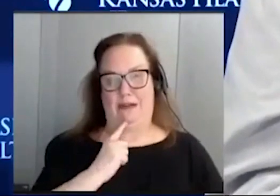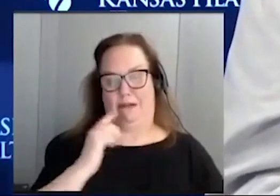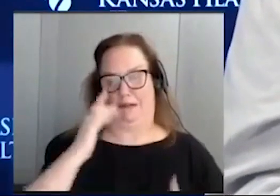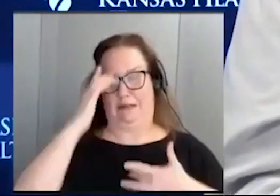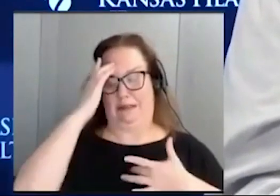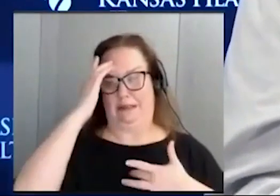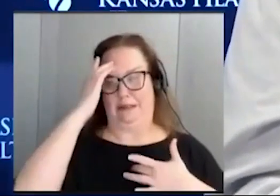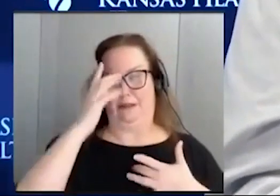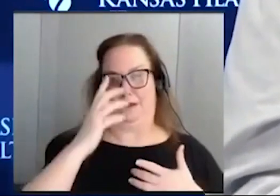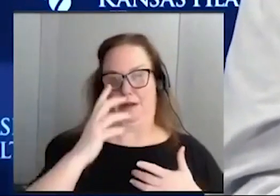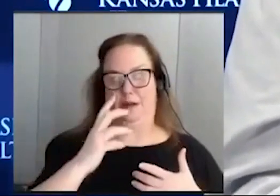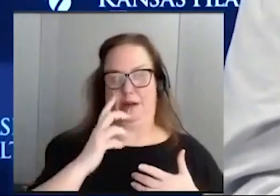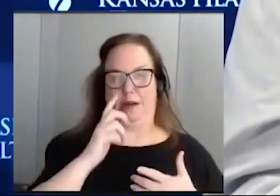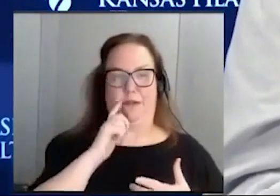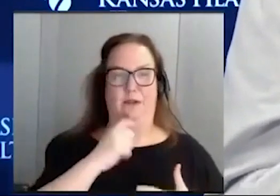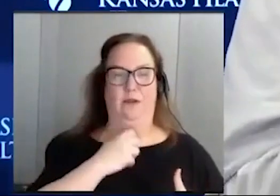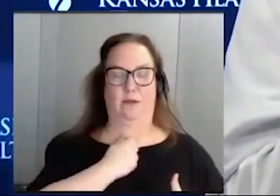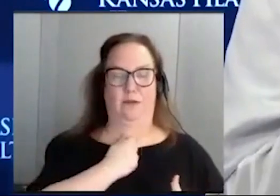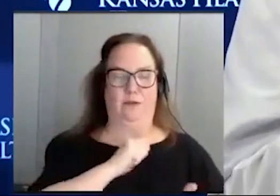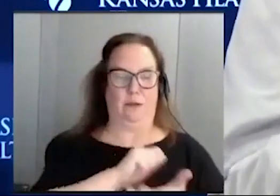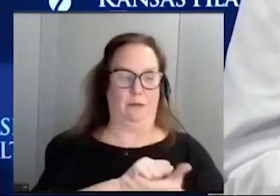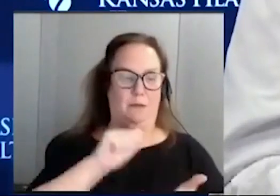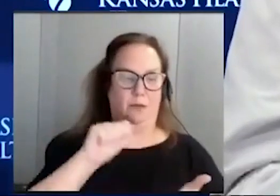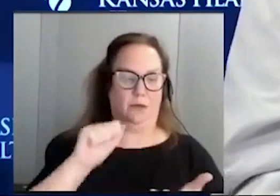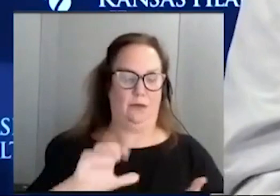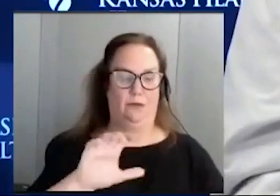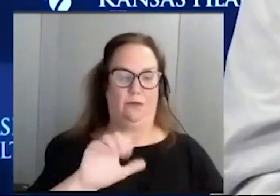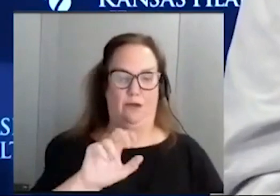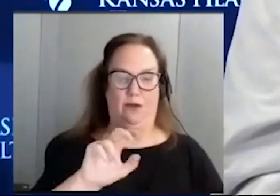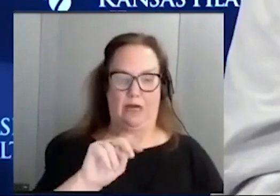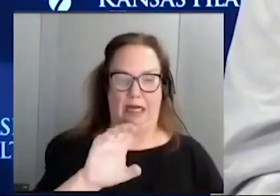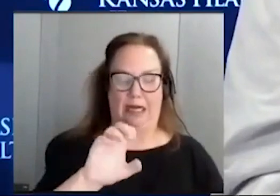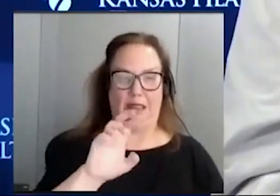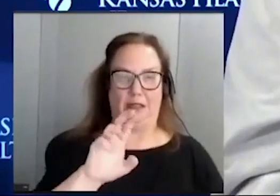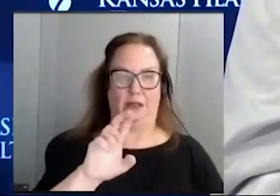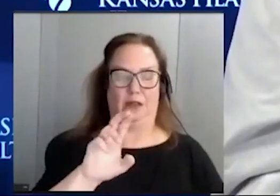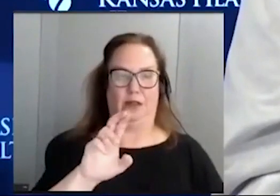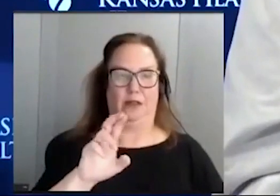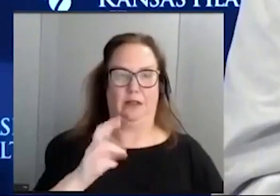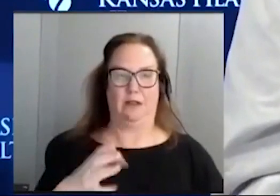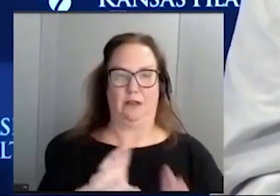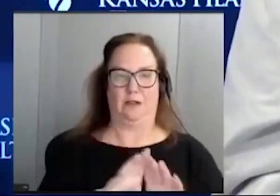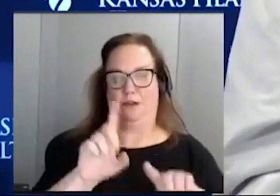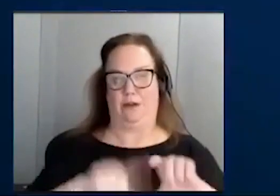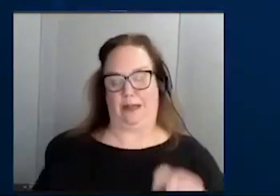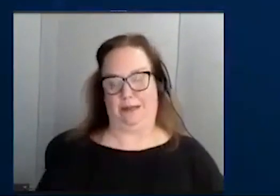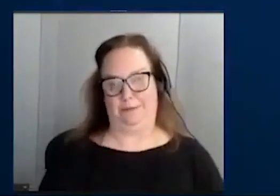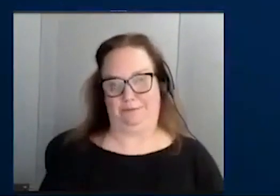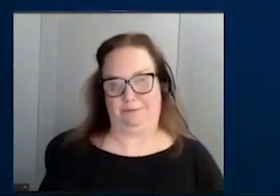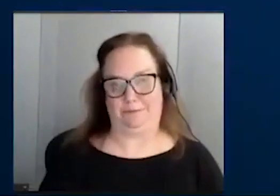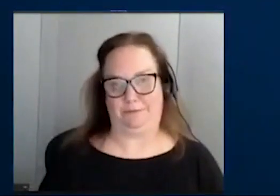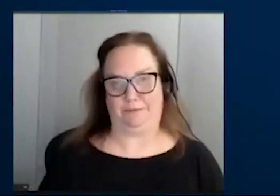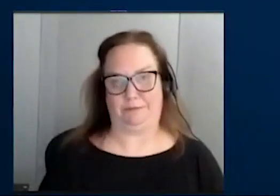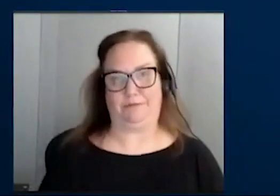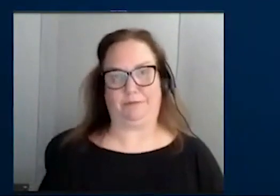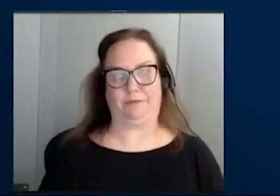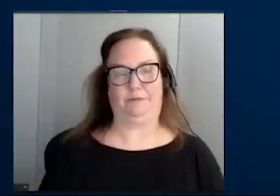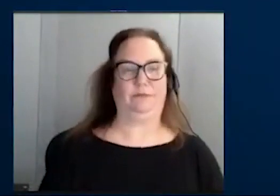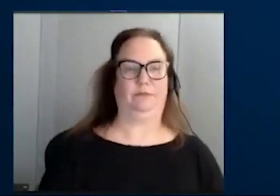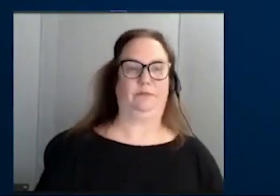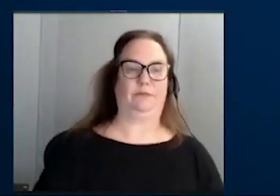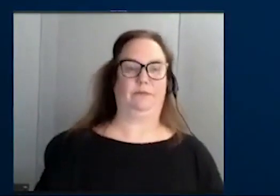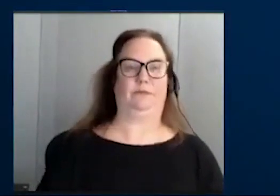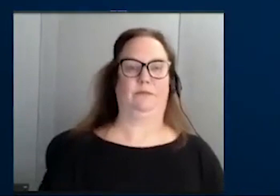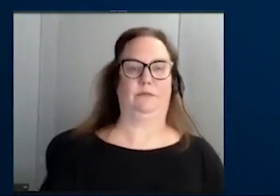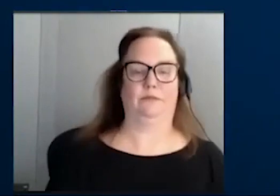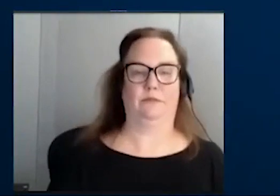have their larynx removed for cancer or something, then there's a complete closure, and then you can't do that, and they're especially at risk. Ashley is curious, does this hinder your eating